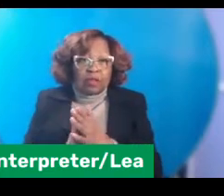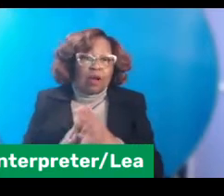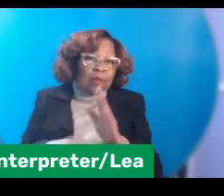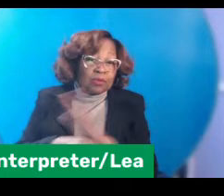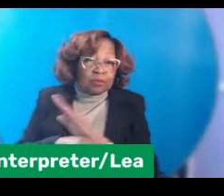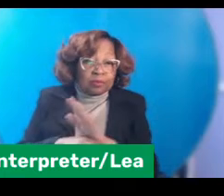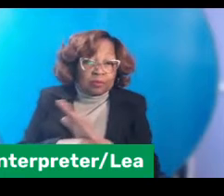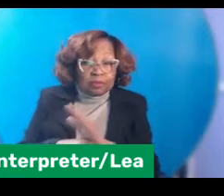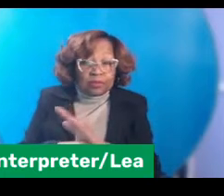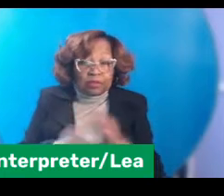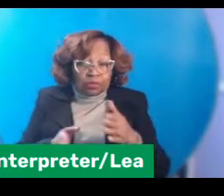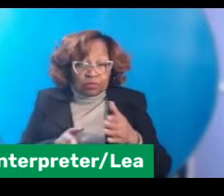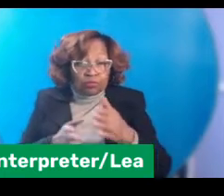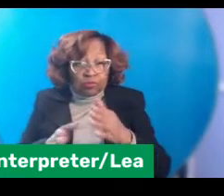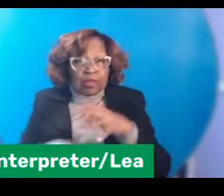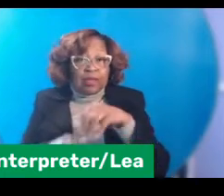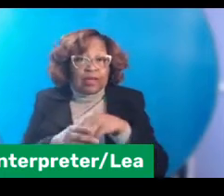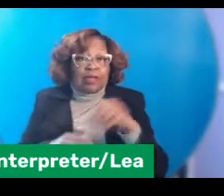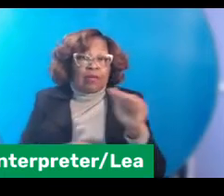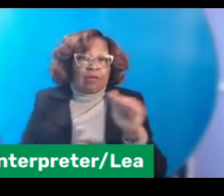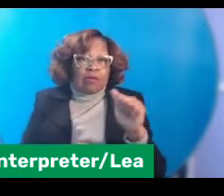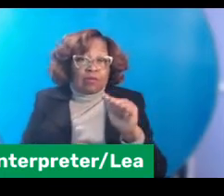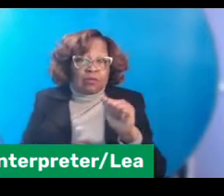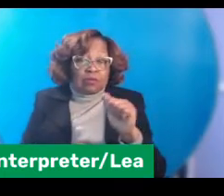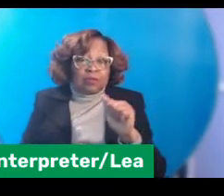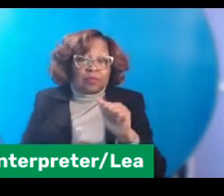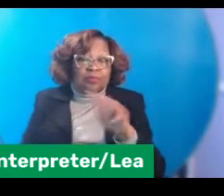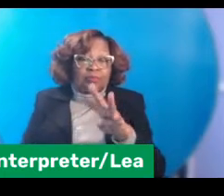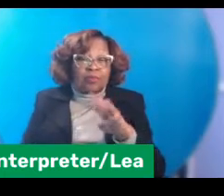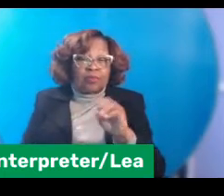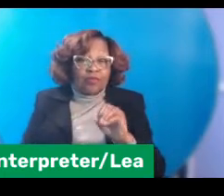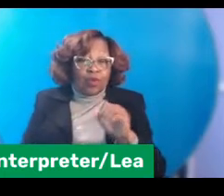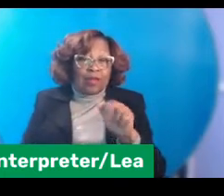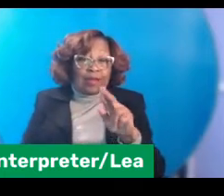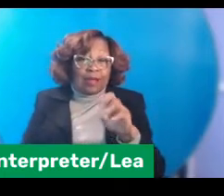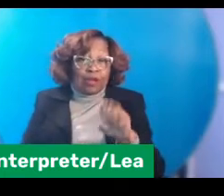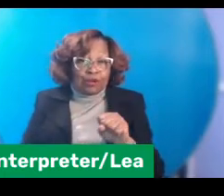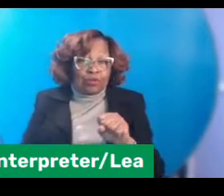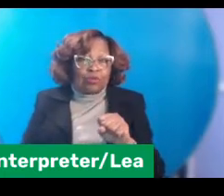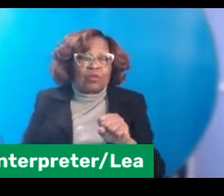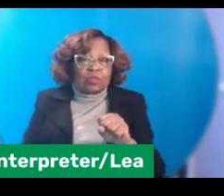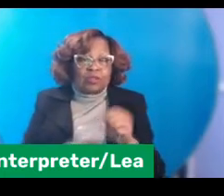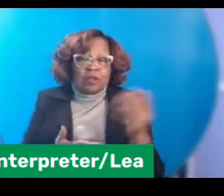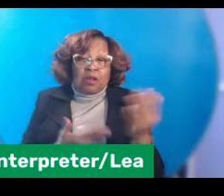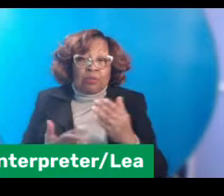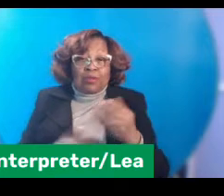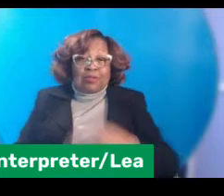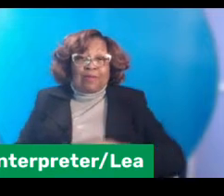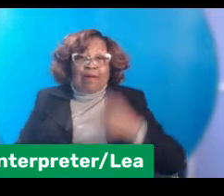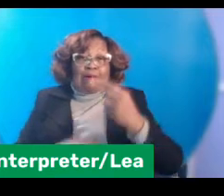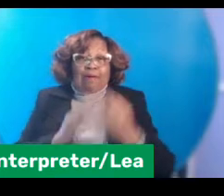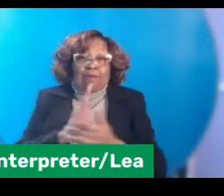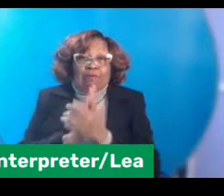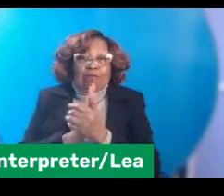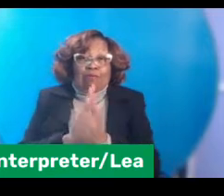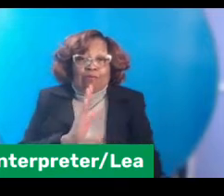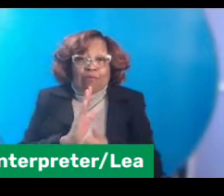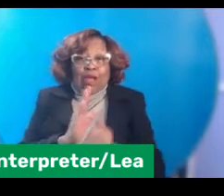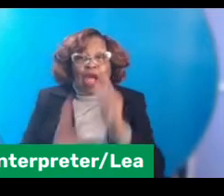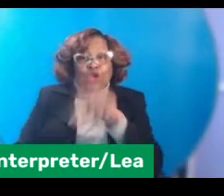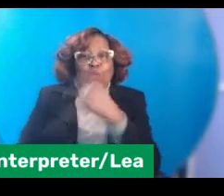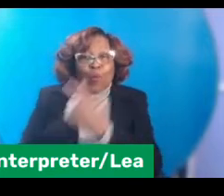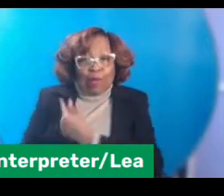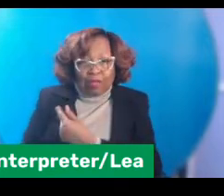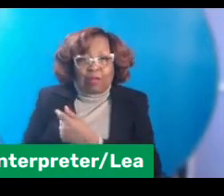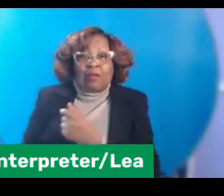commercial corridor in Austin. And 40 Acres is committed to bringing high-quality food and affordable food